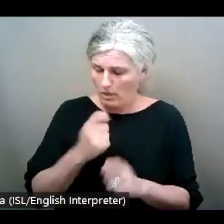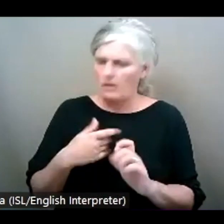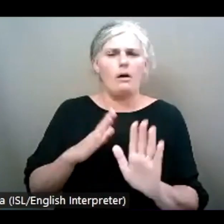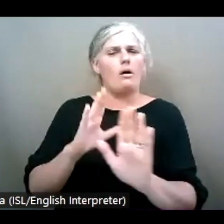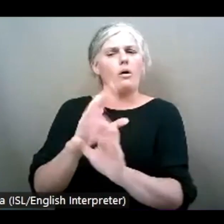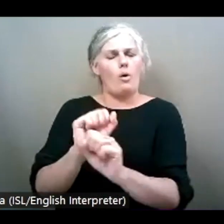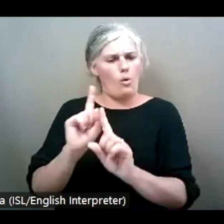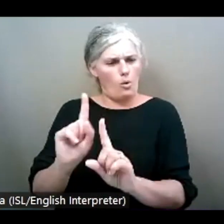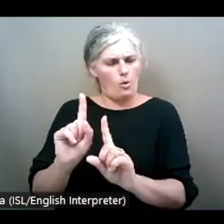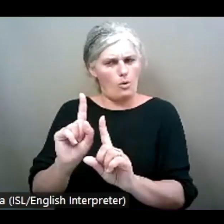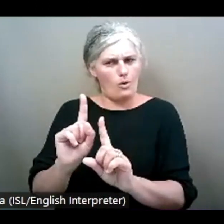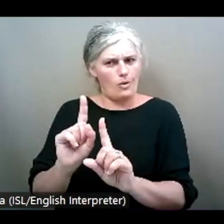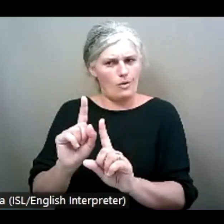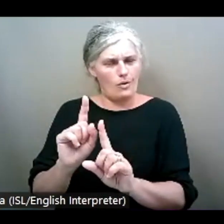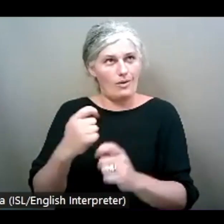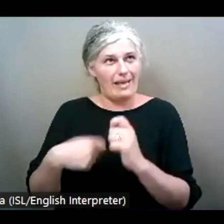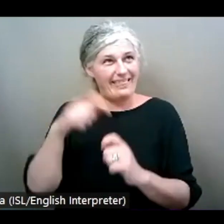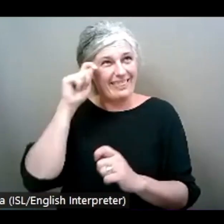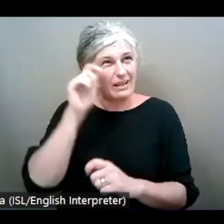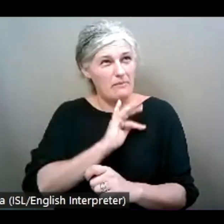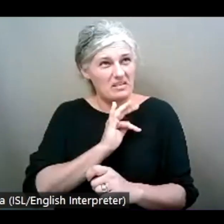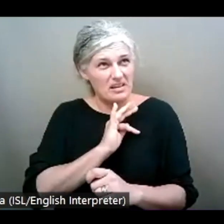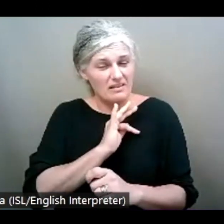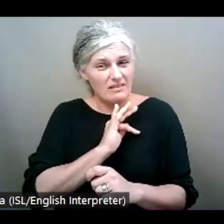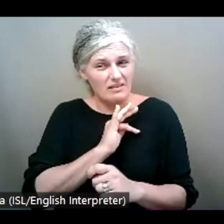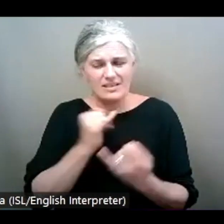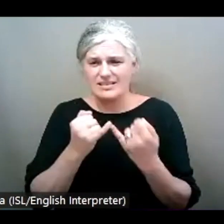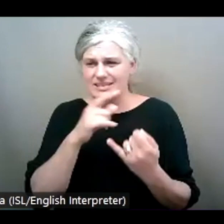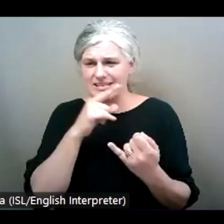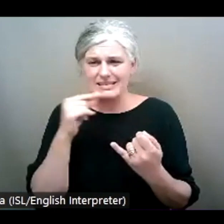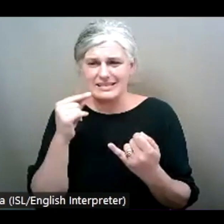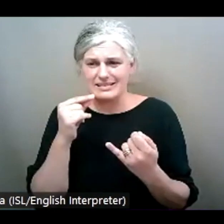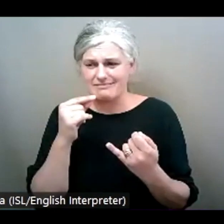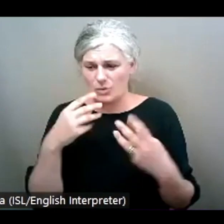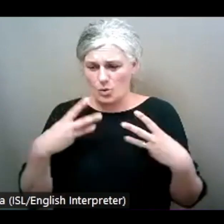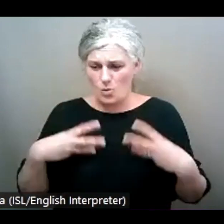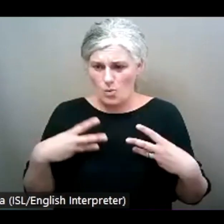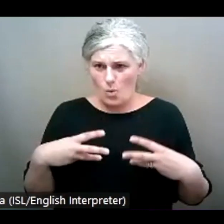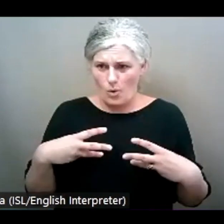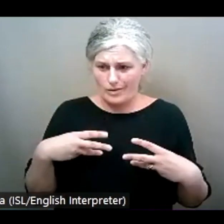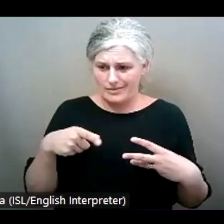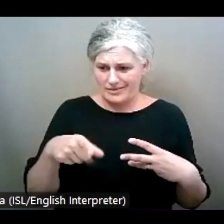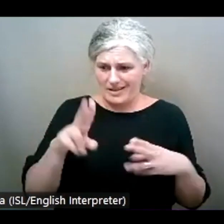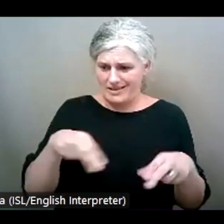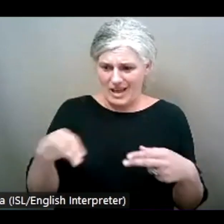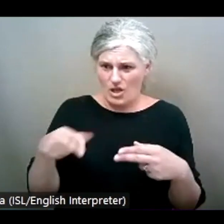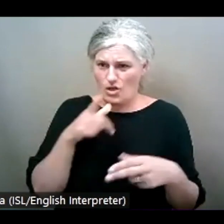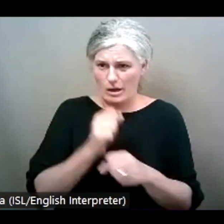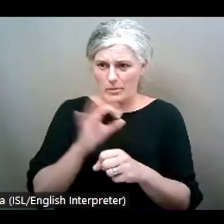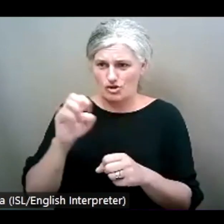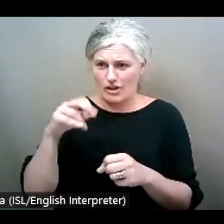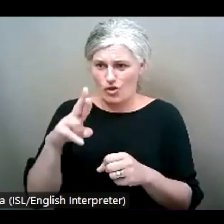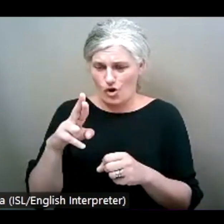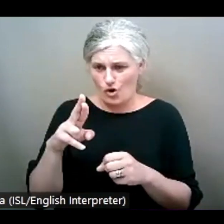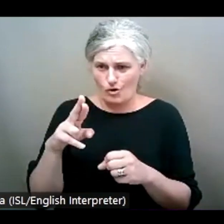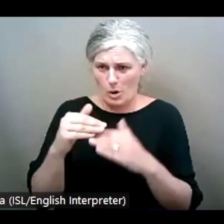said to them, well, that's like saying to a woman that they can't study gender in film, or a person of color that they can't study like the